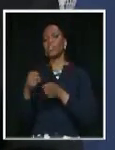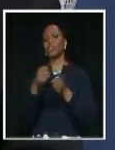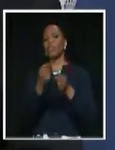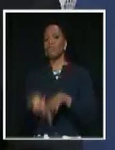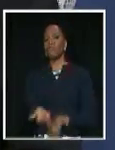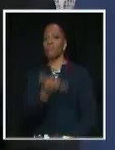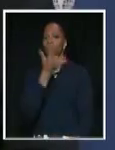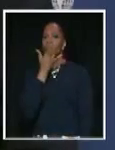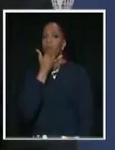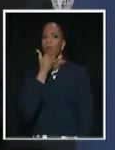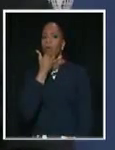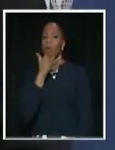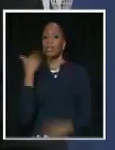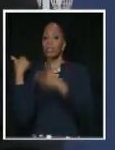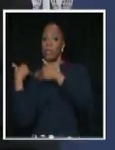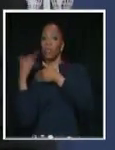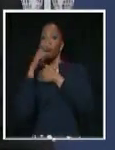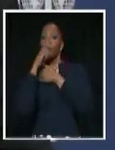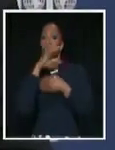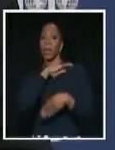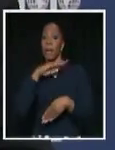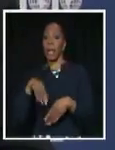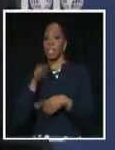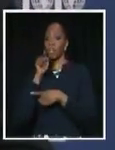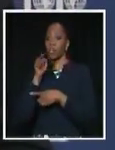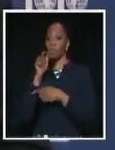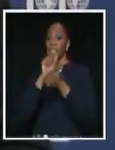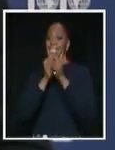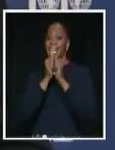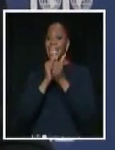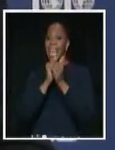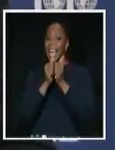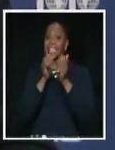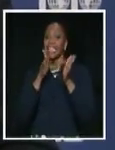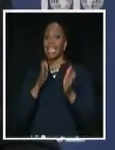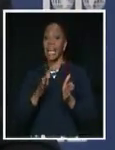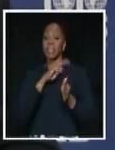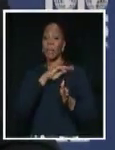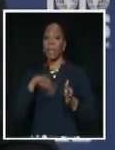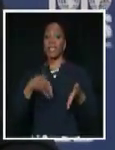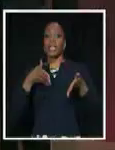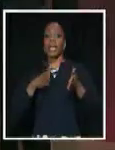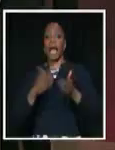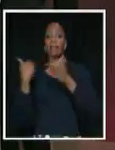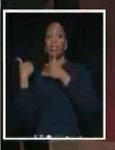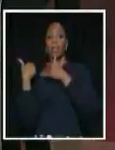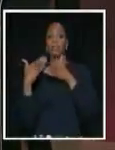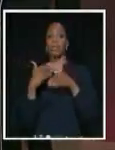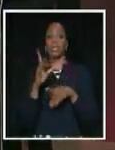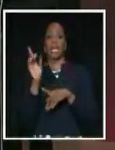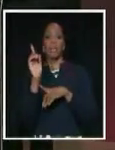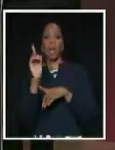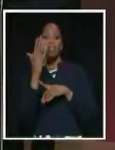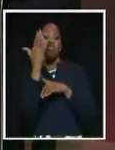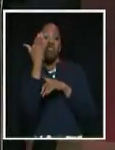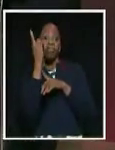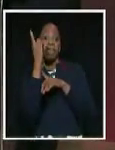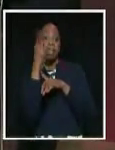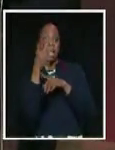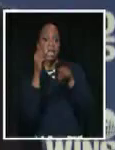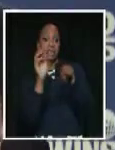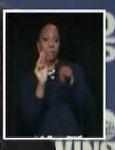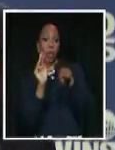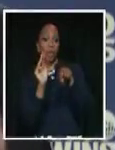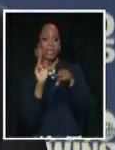wrong. That's the job of the mayor. And you, as a candidate for mayor, should allow that responsibility to stay with the mayor. Let me be clear on this, Maurice. 15 seconds, please.